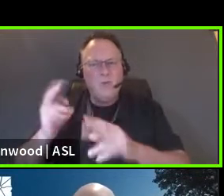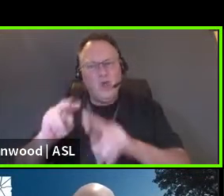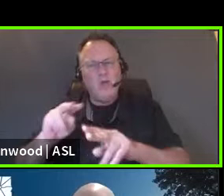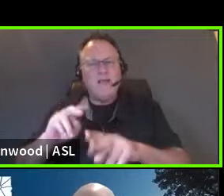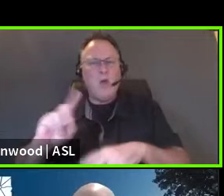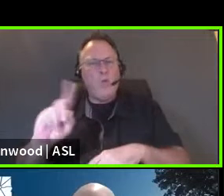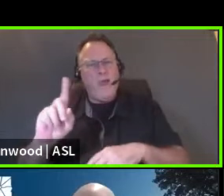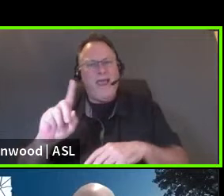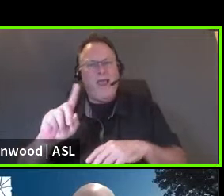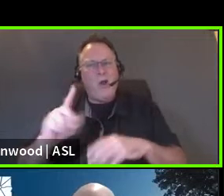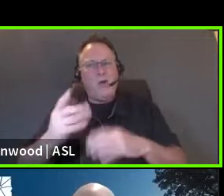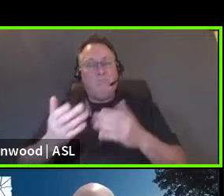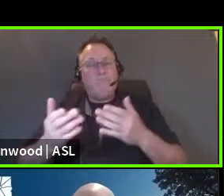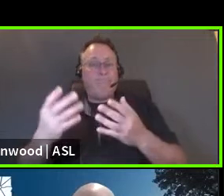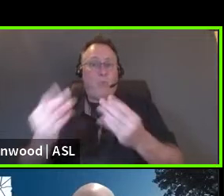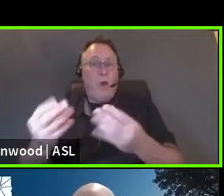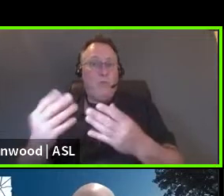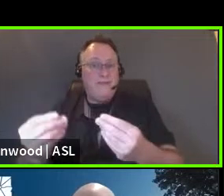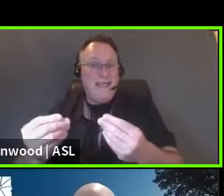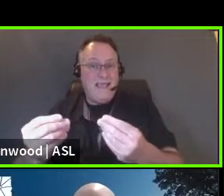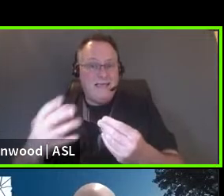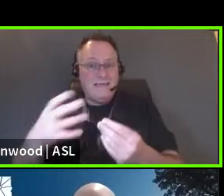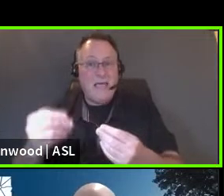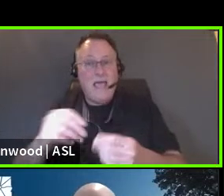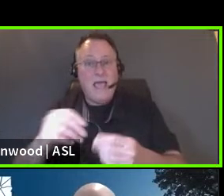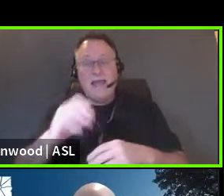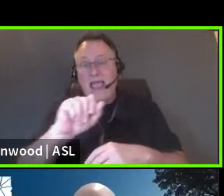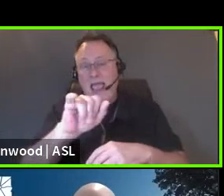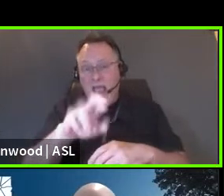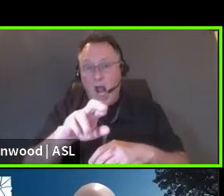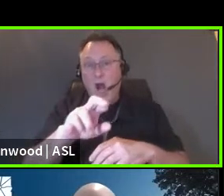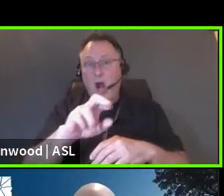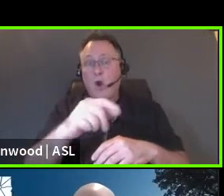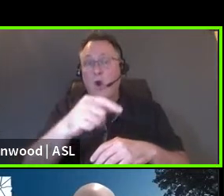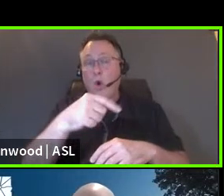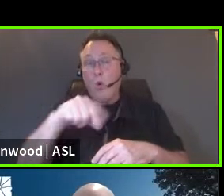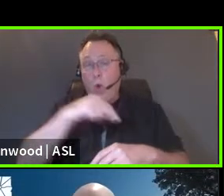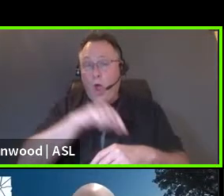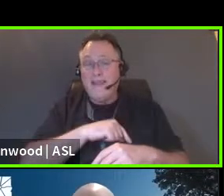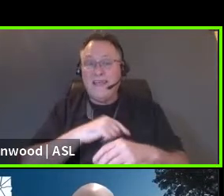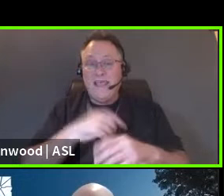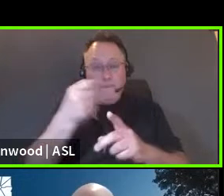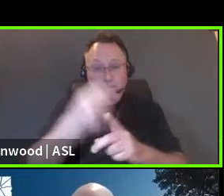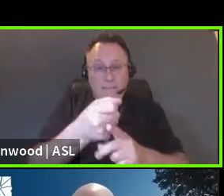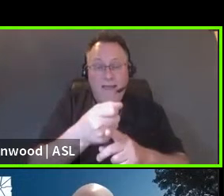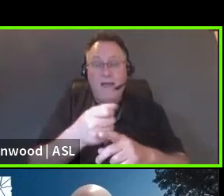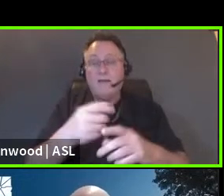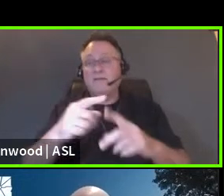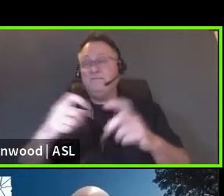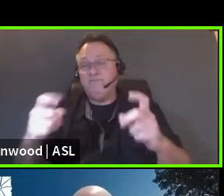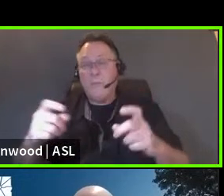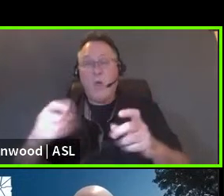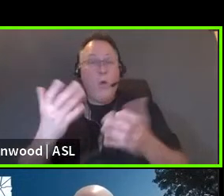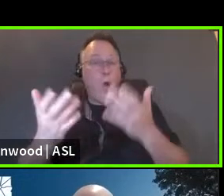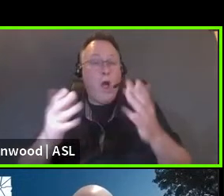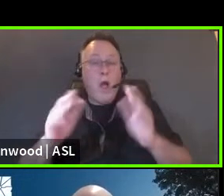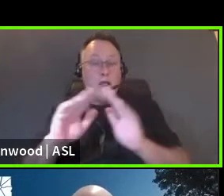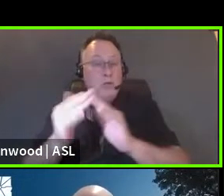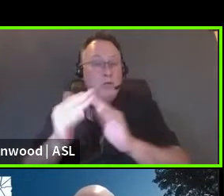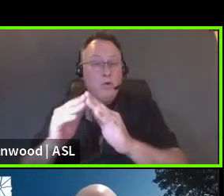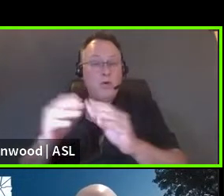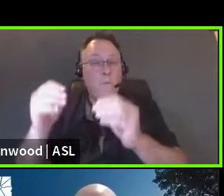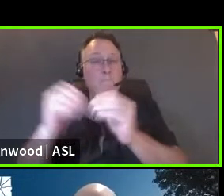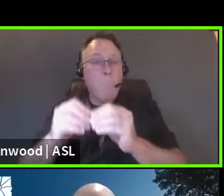potential property impacts, where are potential air quality impacts. And doing that through the lens of what communities that are more